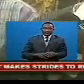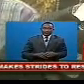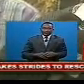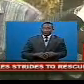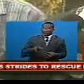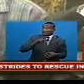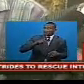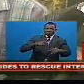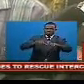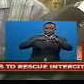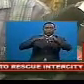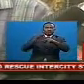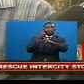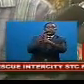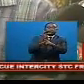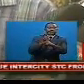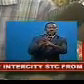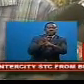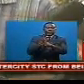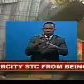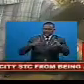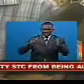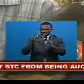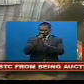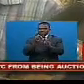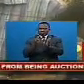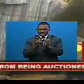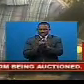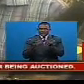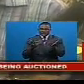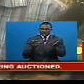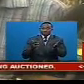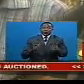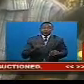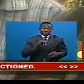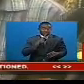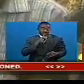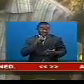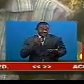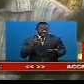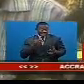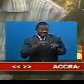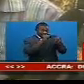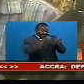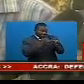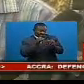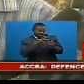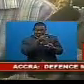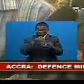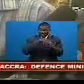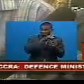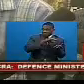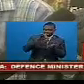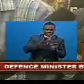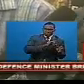are going to be confiscated. And then we will allow the law to take its natural course, i.e., the individuals involved will also be